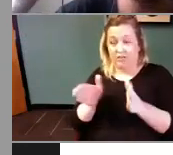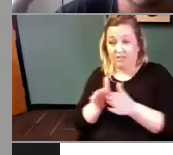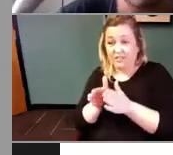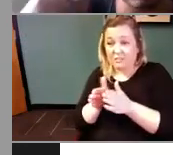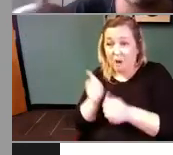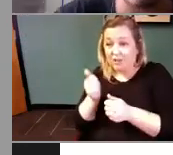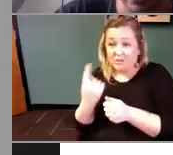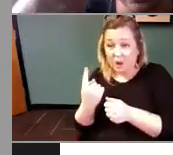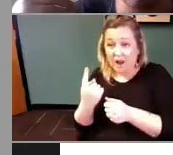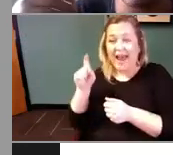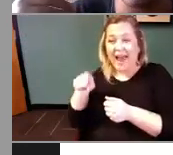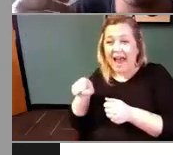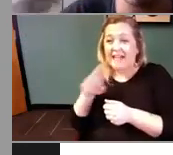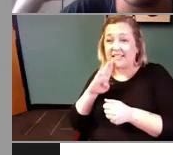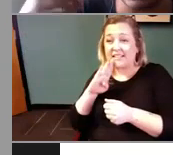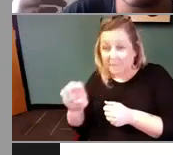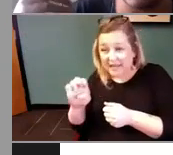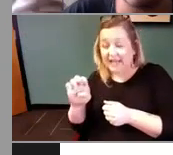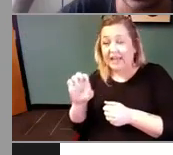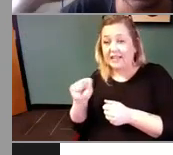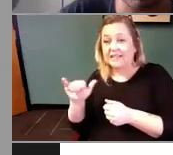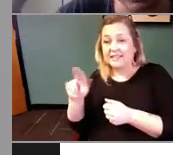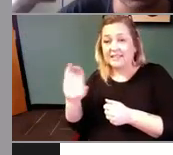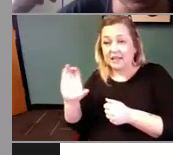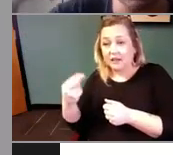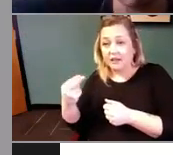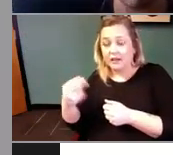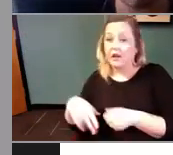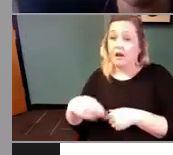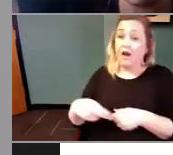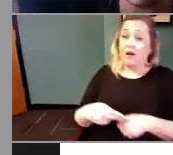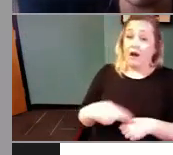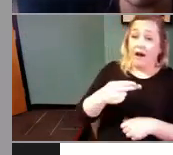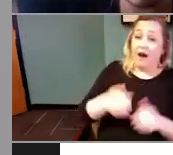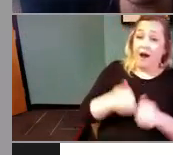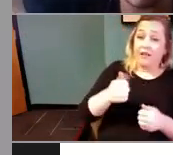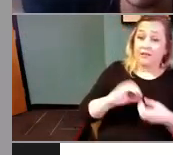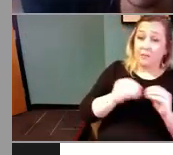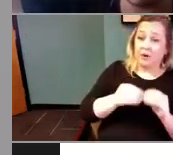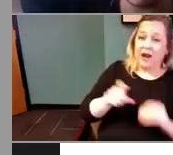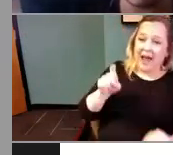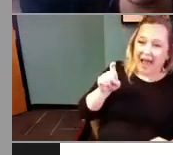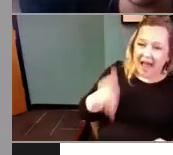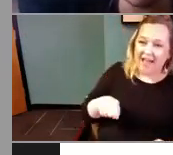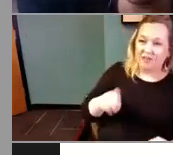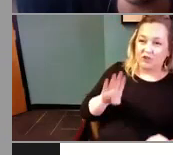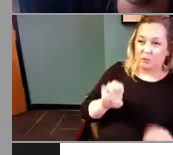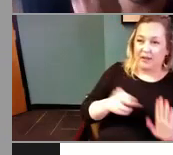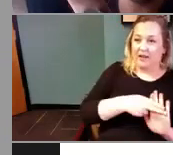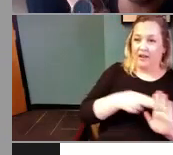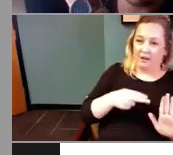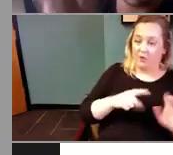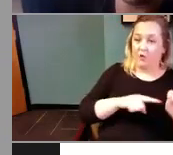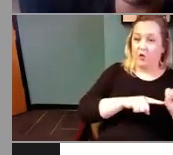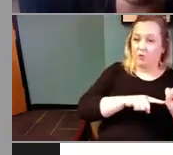And the highest post number in that scenario has to be the source. Remember that example we had, A was basically the source